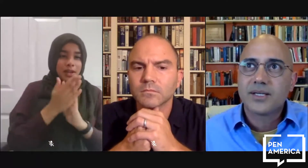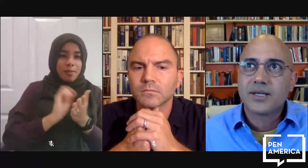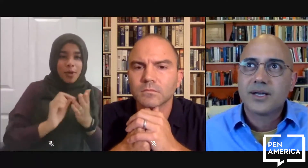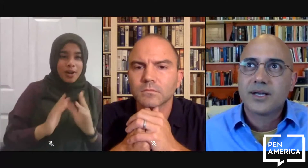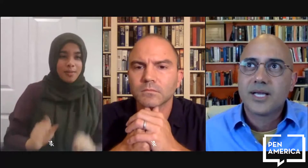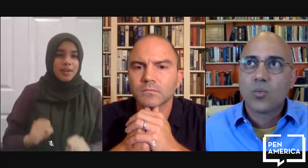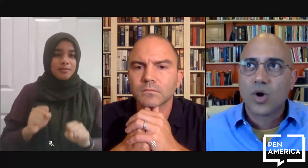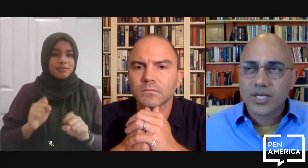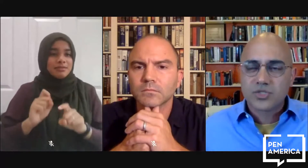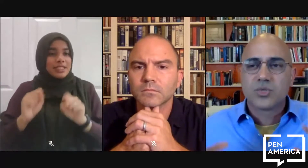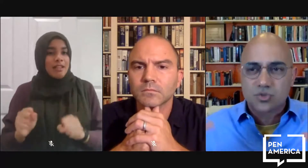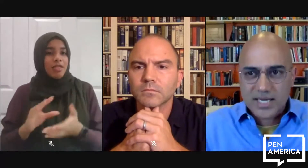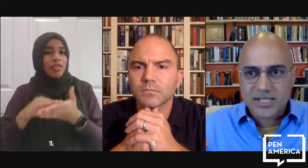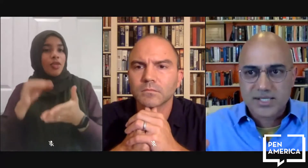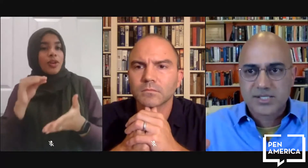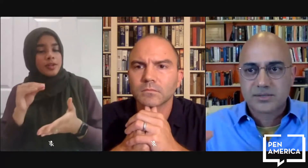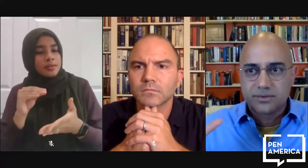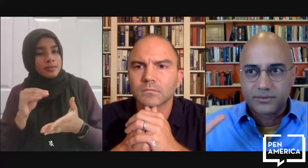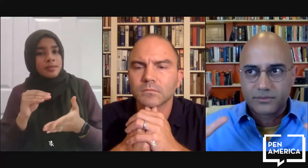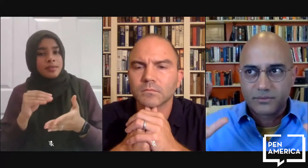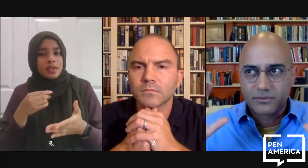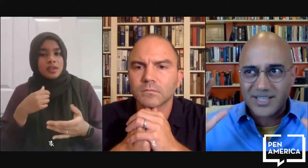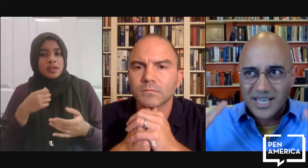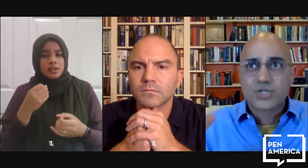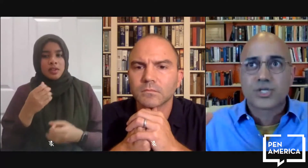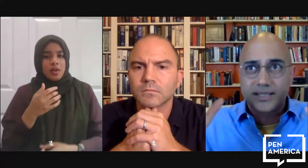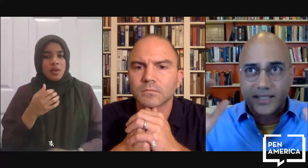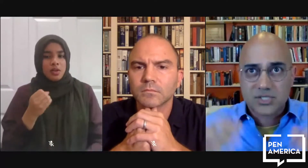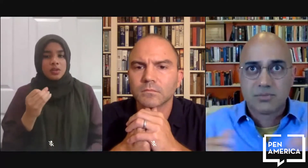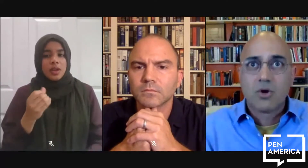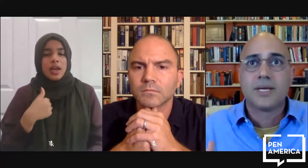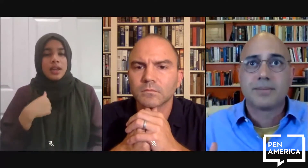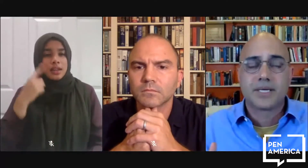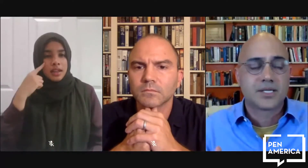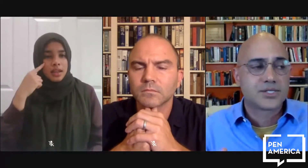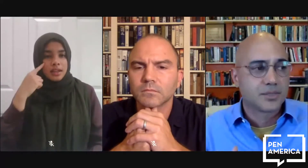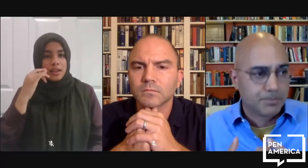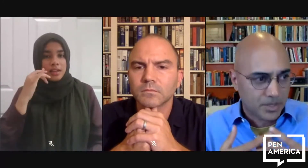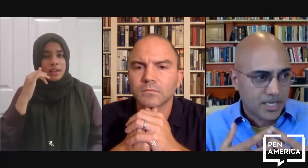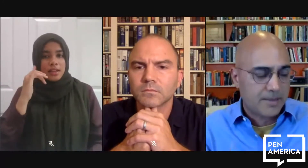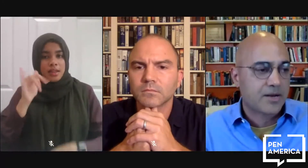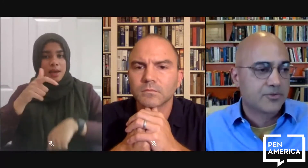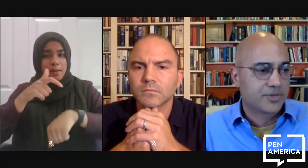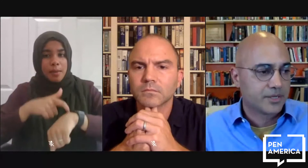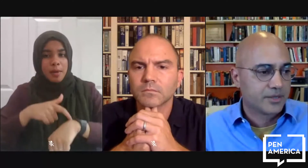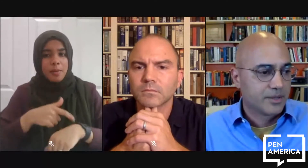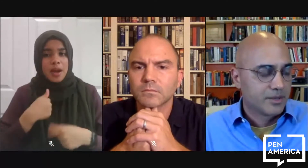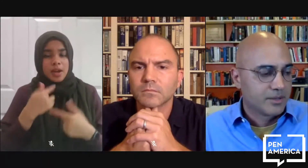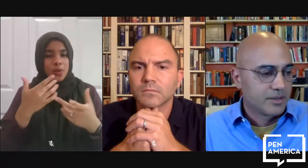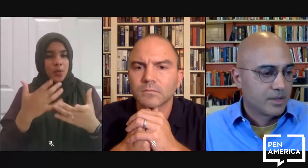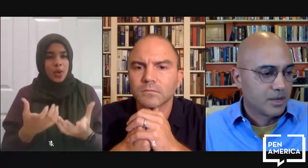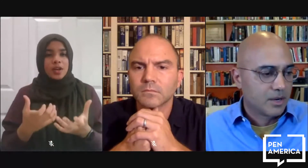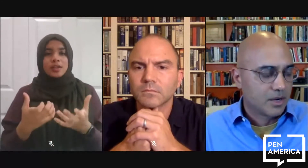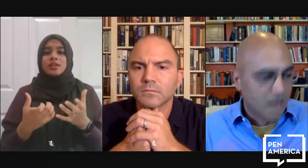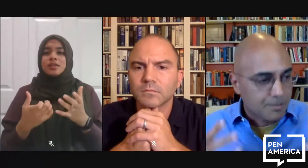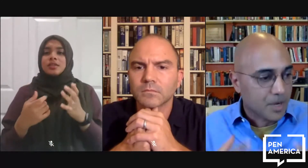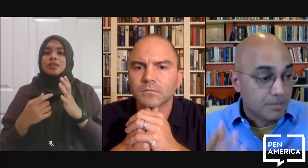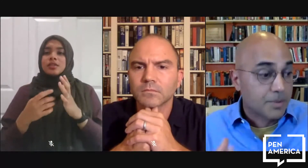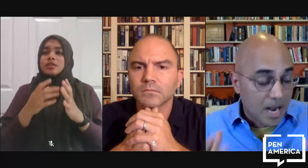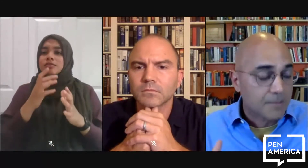think in wanting to address the nation at this moment, because the book came out of